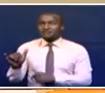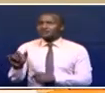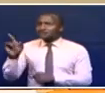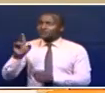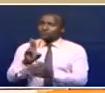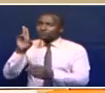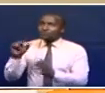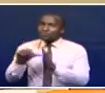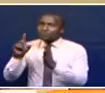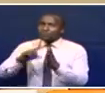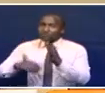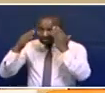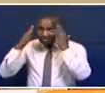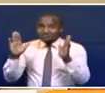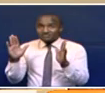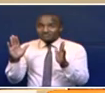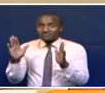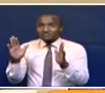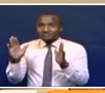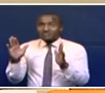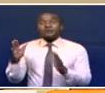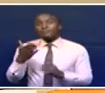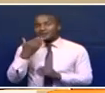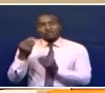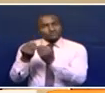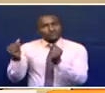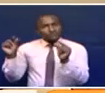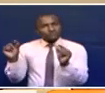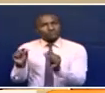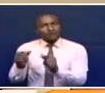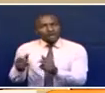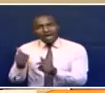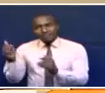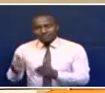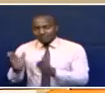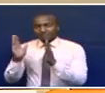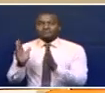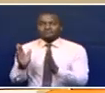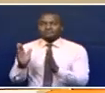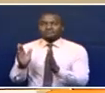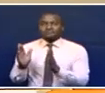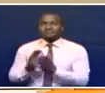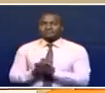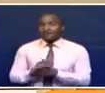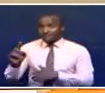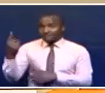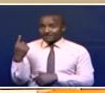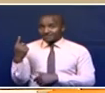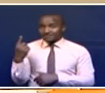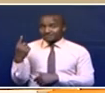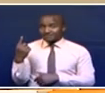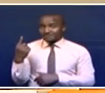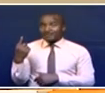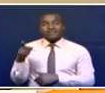friend. Okay? You know, really, yeah. I would handle it differently. Okay? First of all, it was